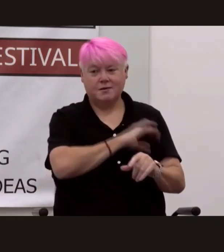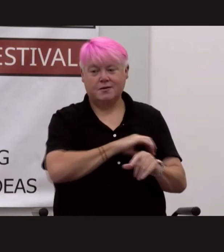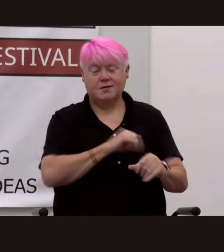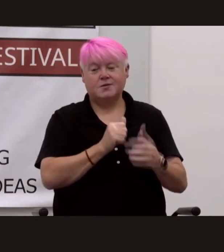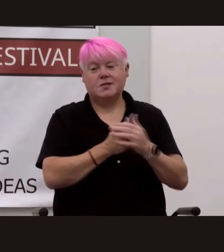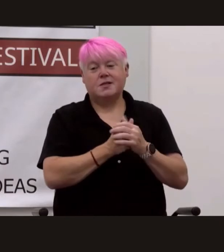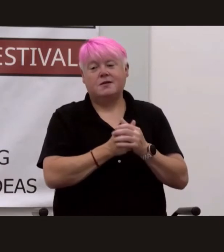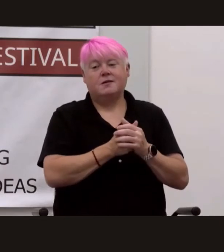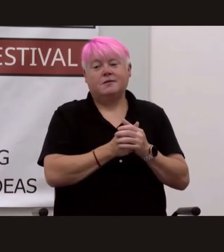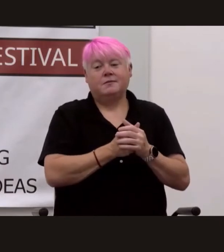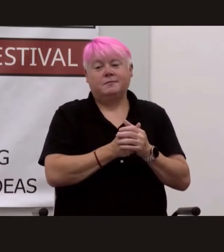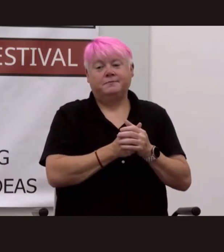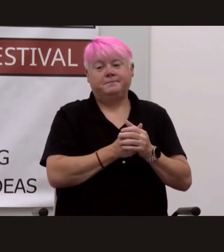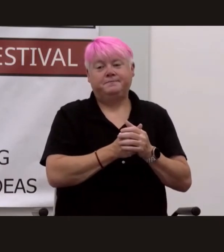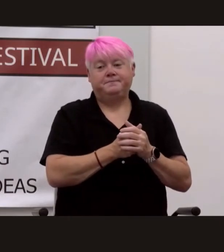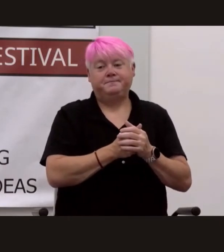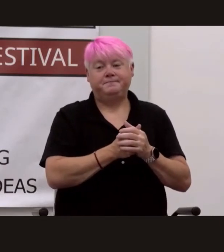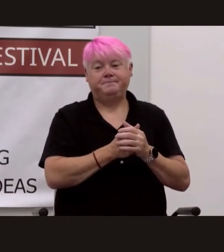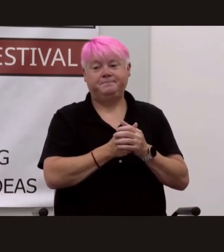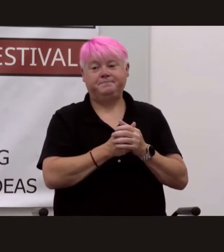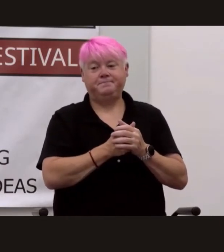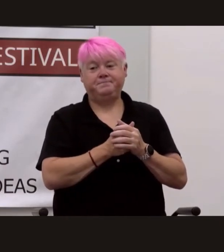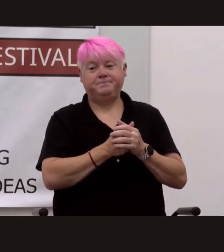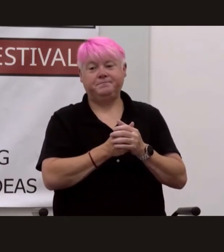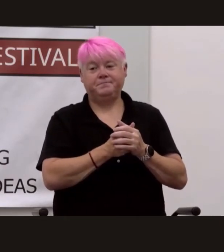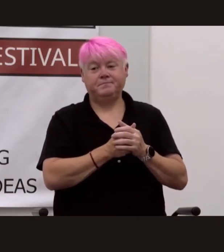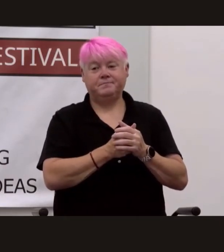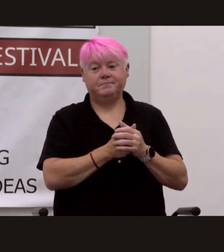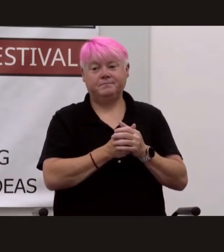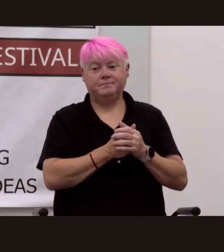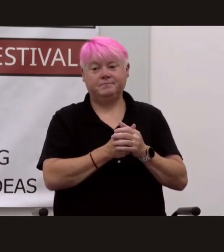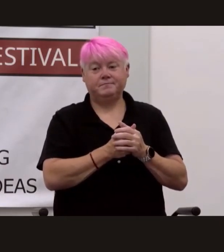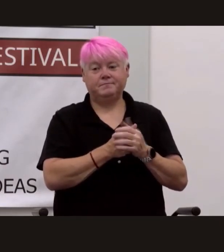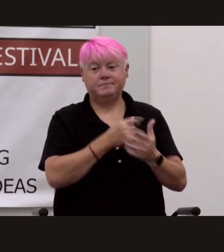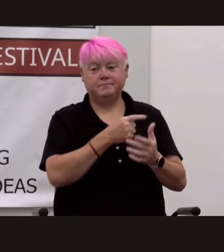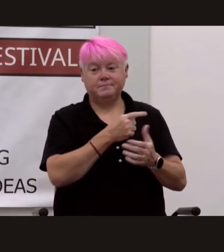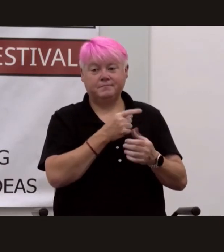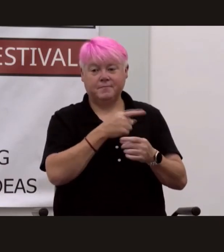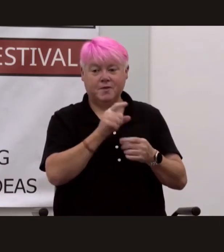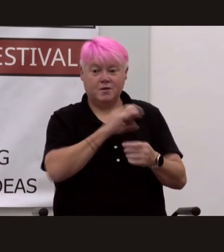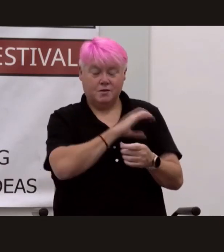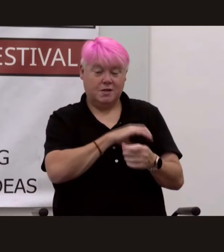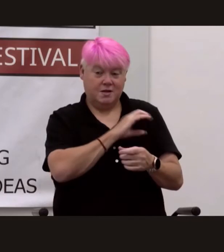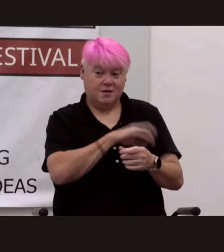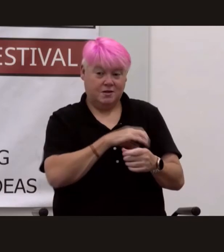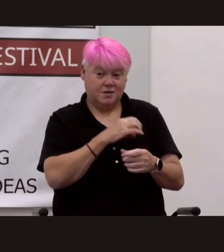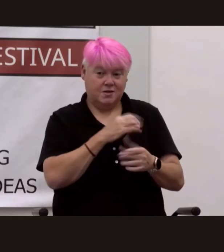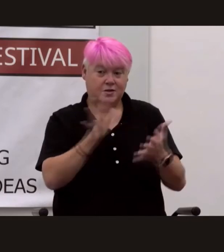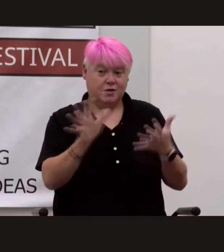the negative characters or the complex characters, or even those that are doing damage.